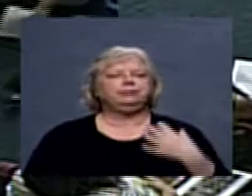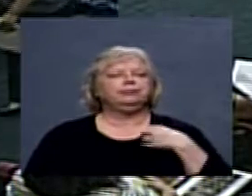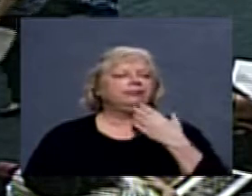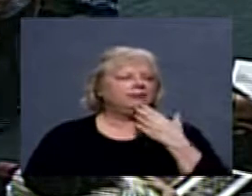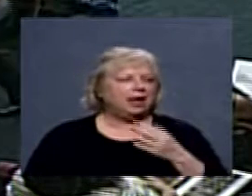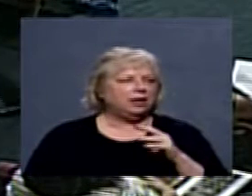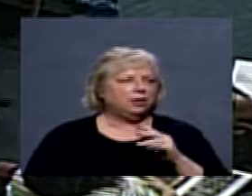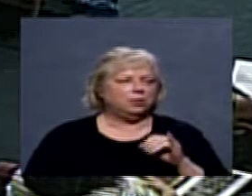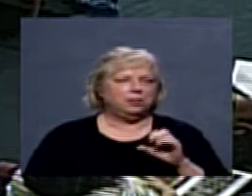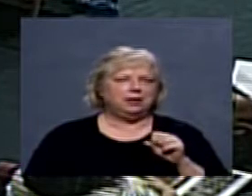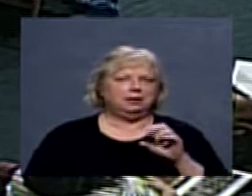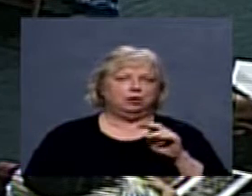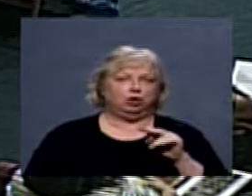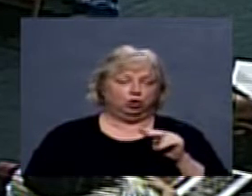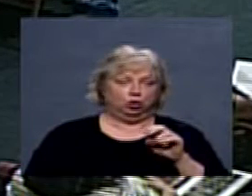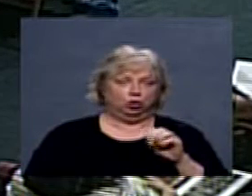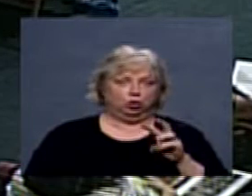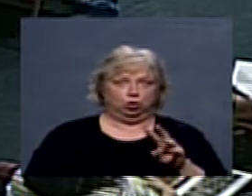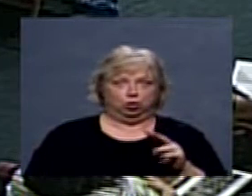Newman.